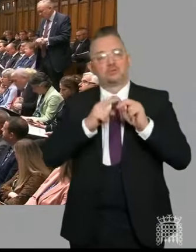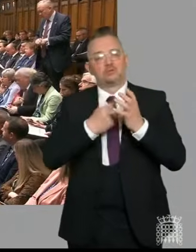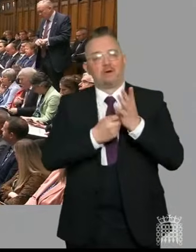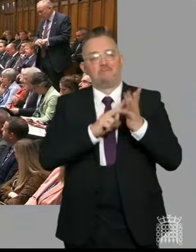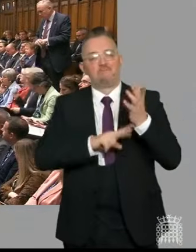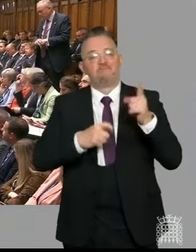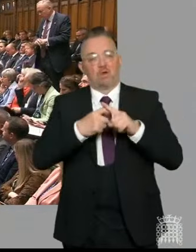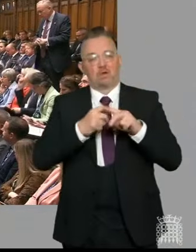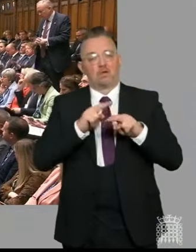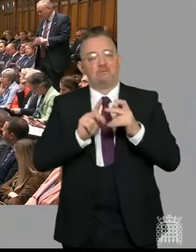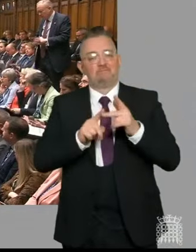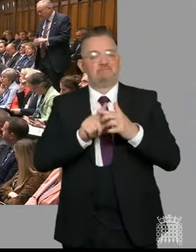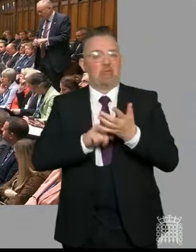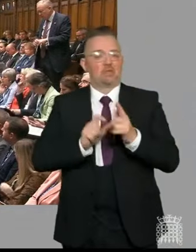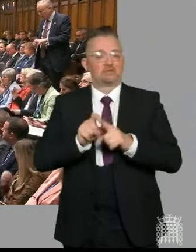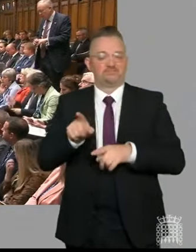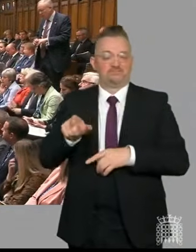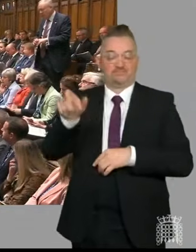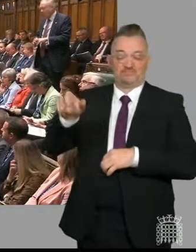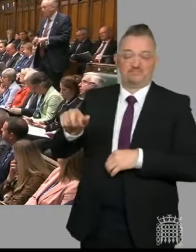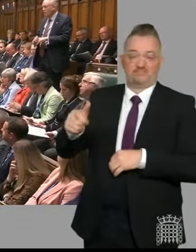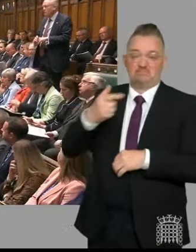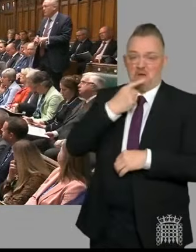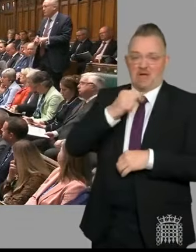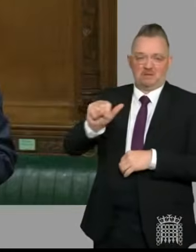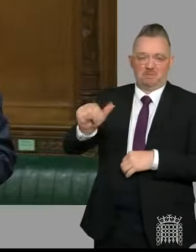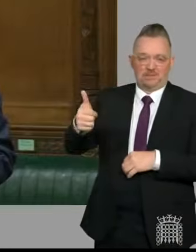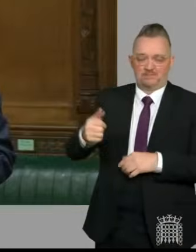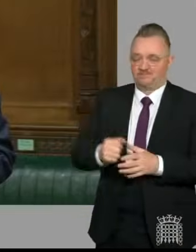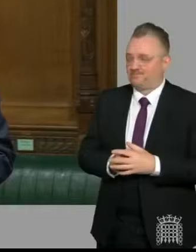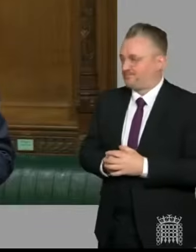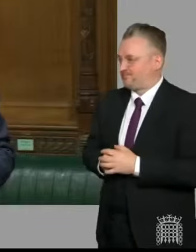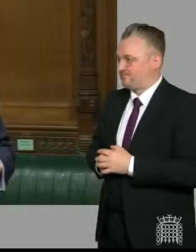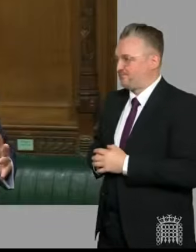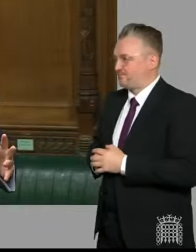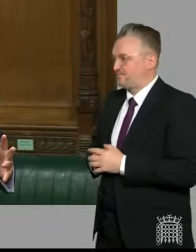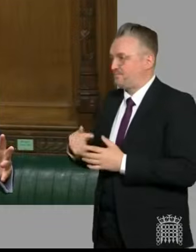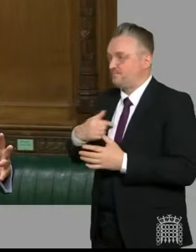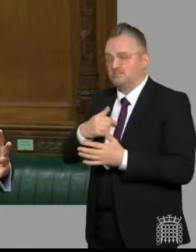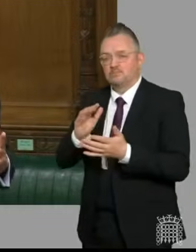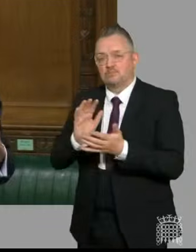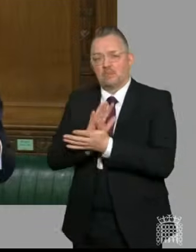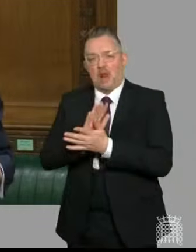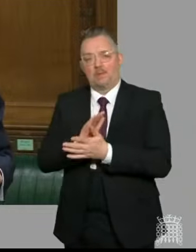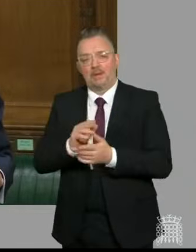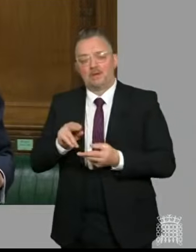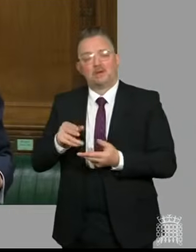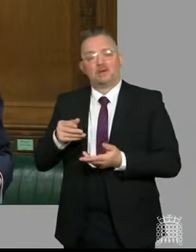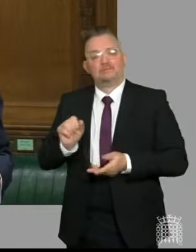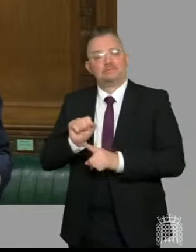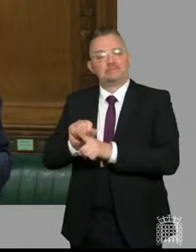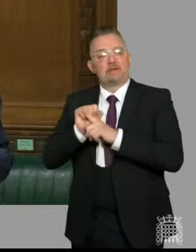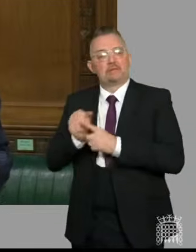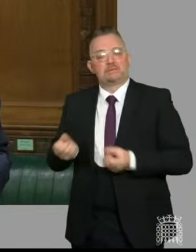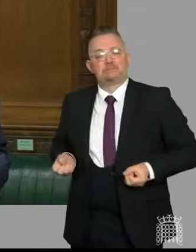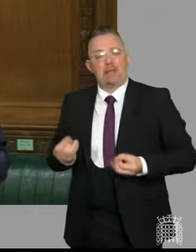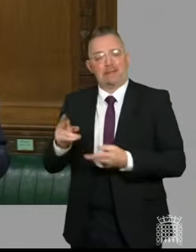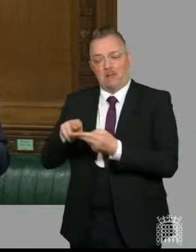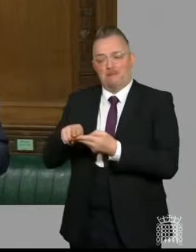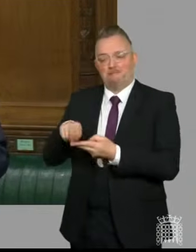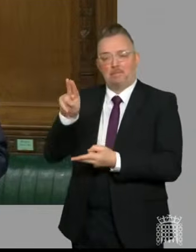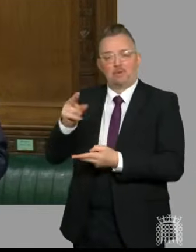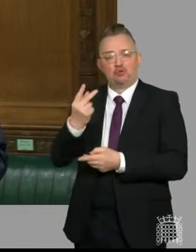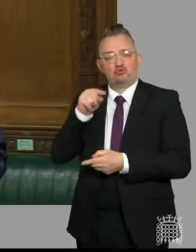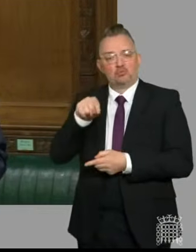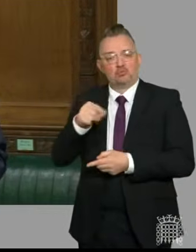firm commitment to increase defence spending to 2.5% by 2030, something that will send the right message to our allies